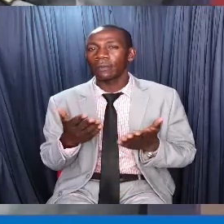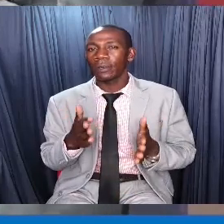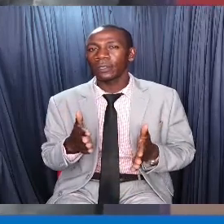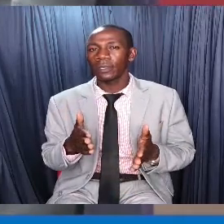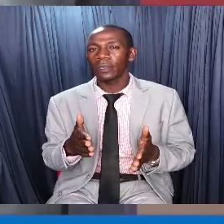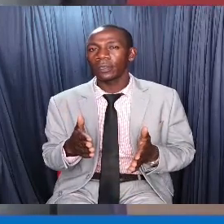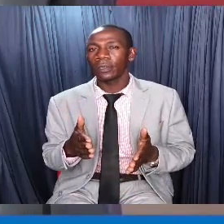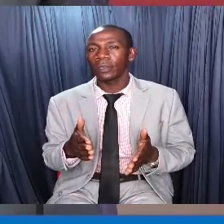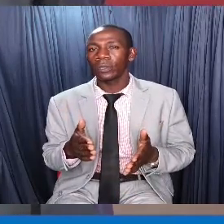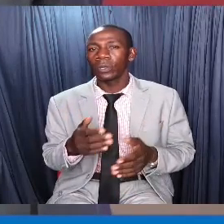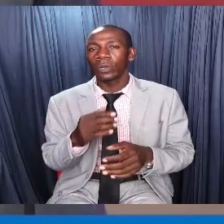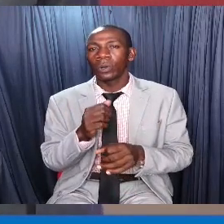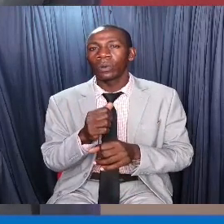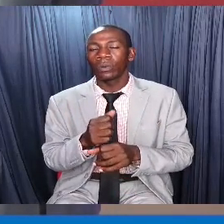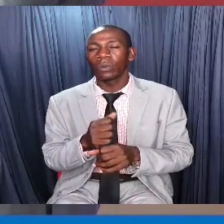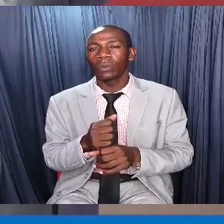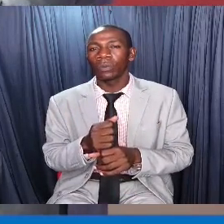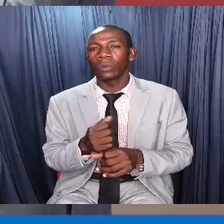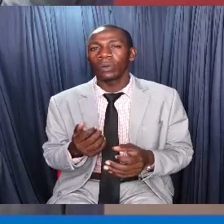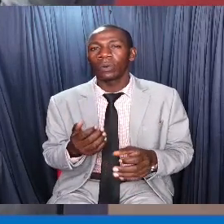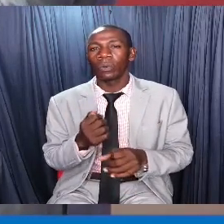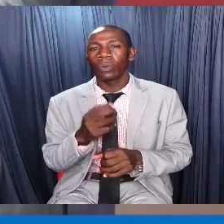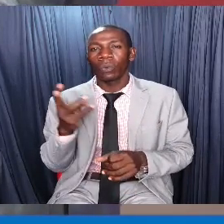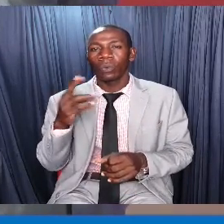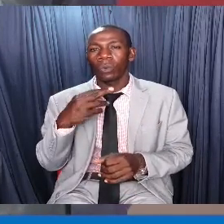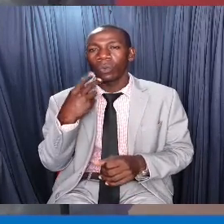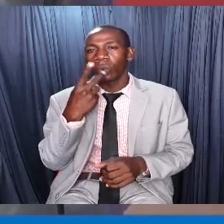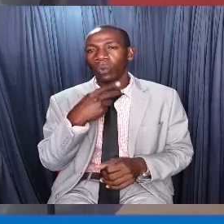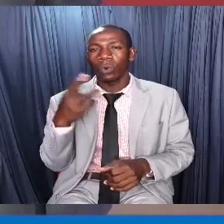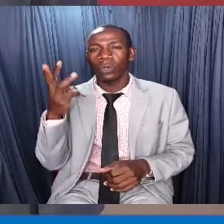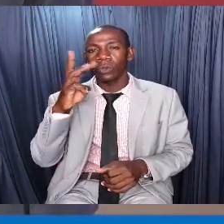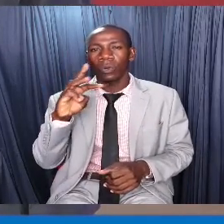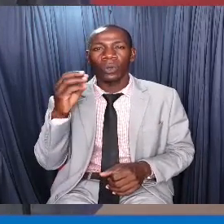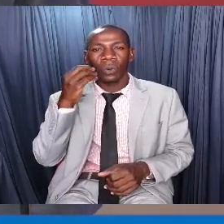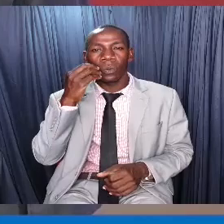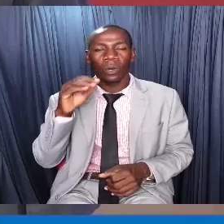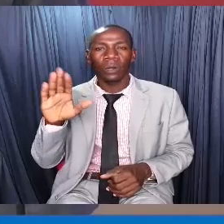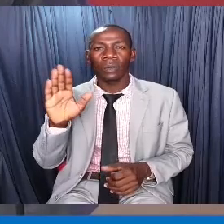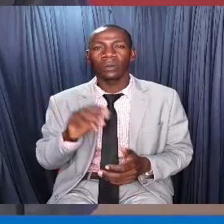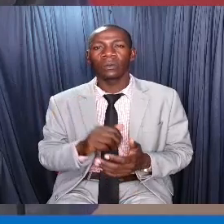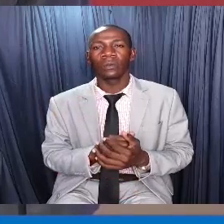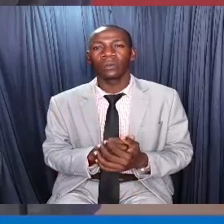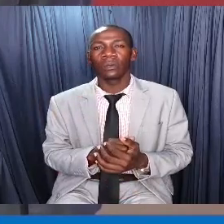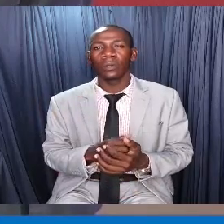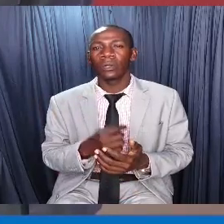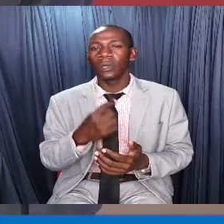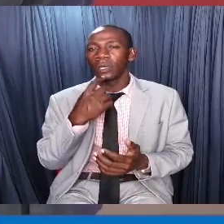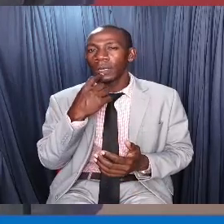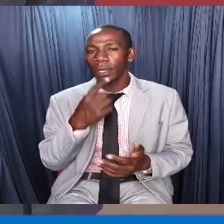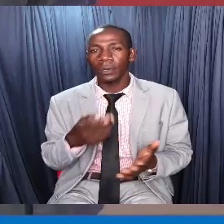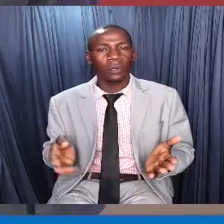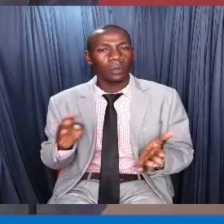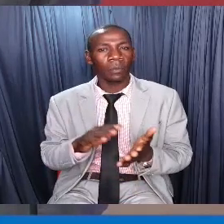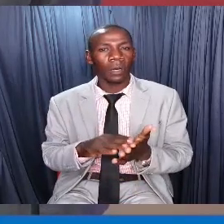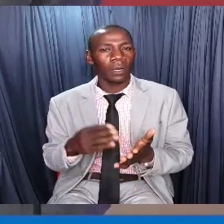is a servant. Alikuwa anafanya nyumbani kwa. Who was working. Nyumbani kwao. In their home. Anamwambia turudi. He